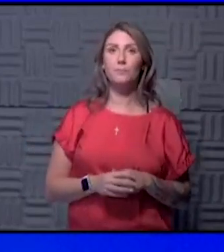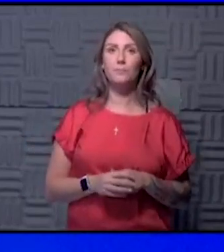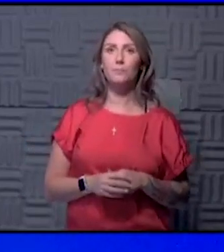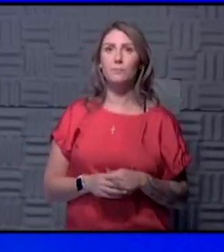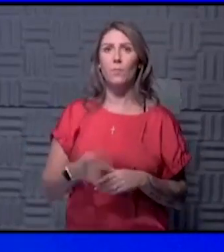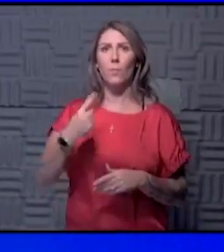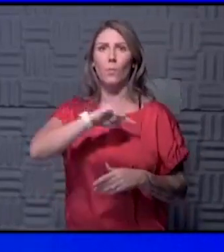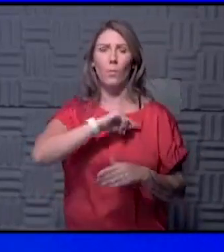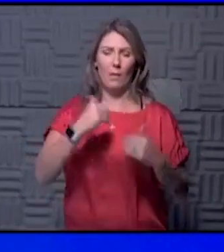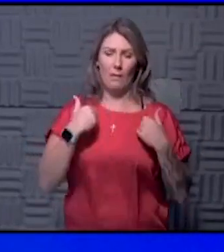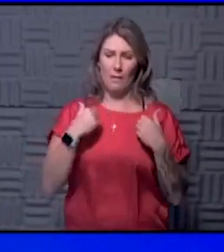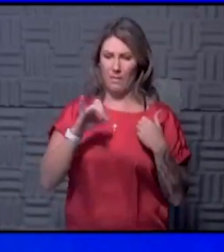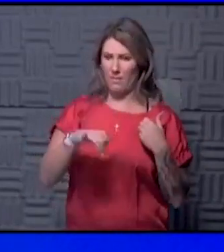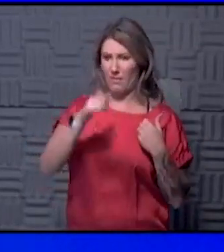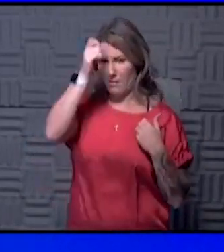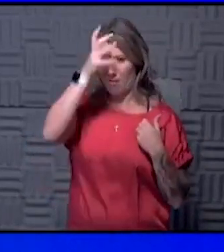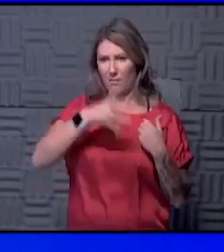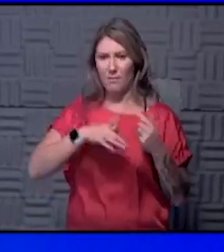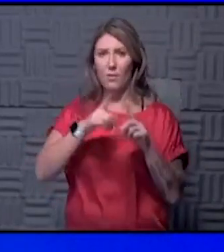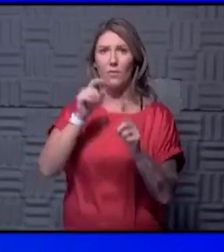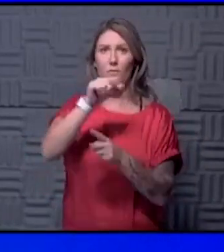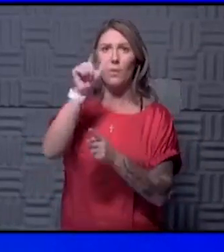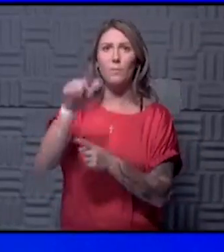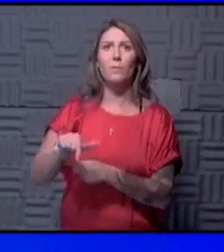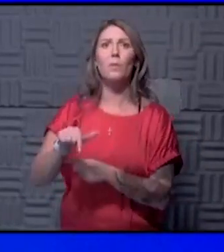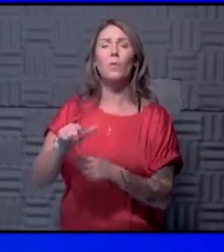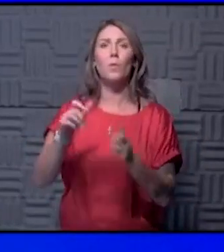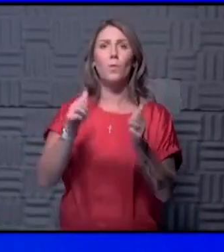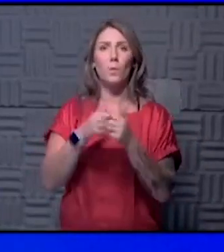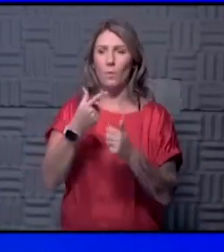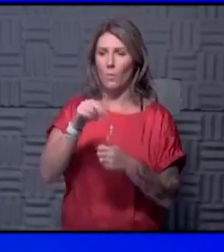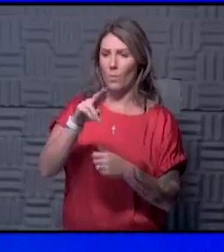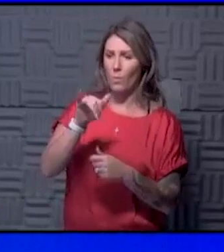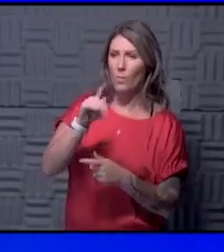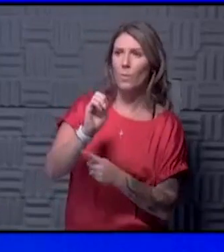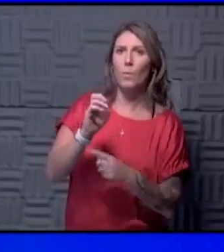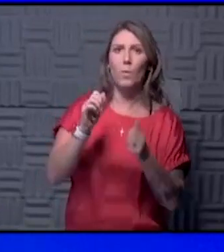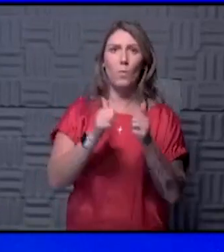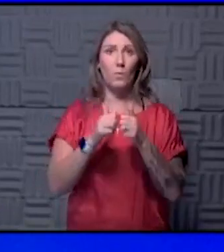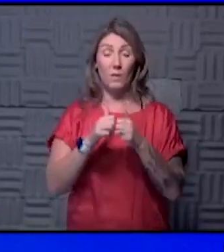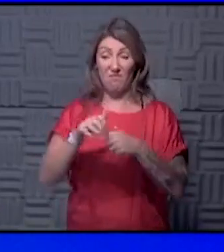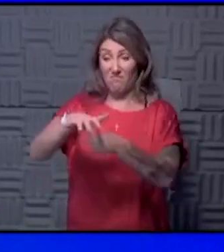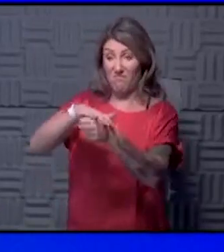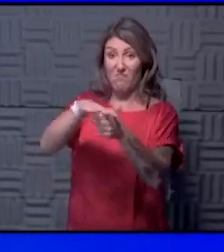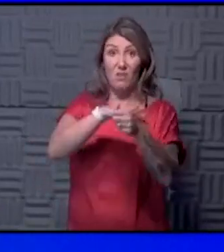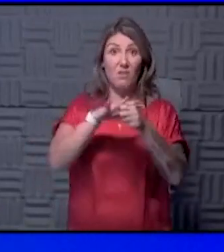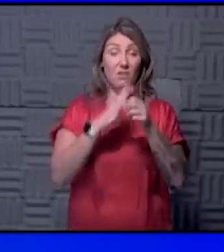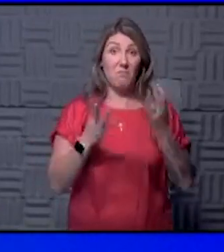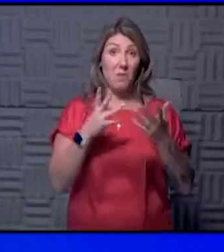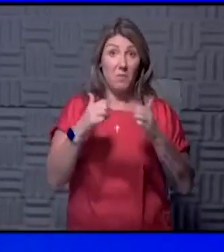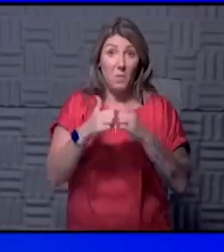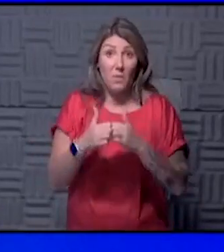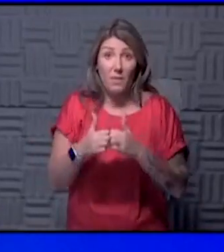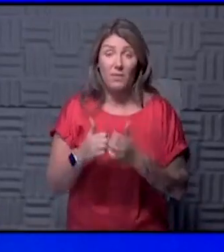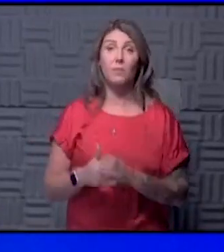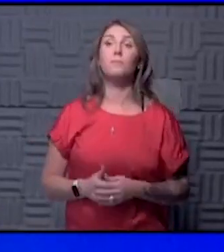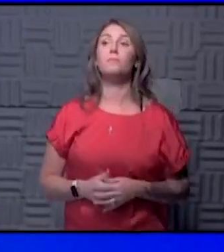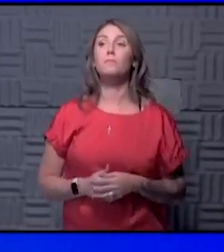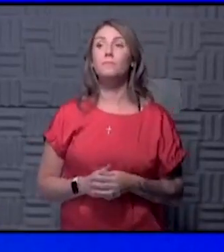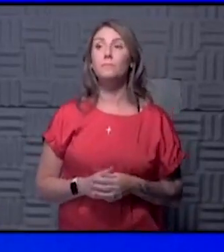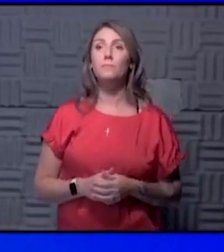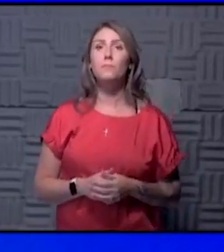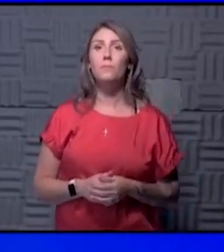We had that guy on from Lawrence with the Google too, where you can actually see in proximity who you may be with. That's CVQ. That's the CVQ thing. So